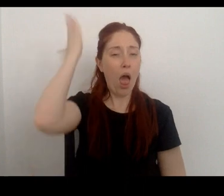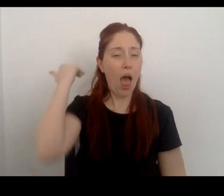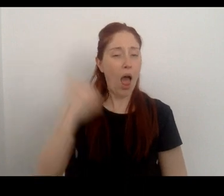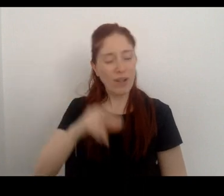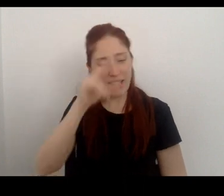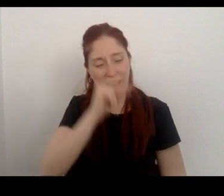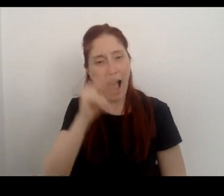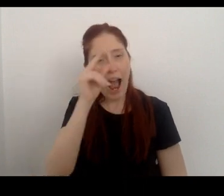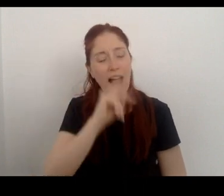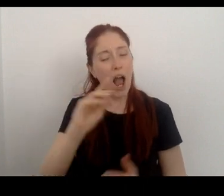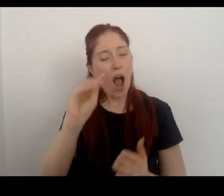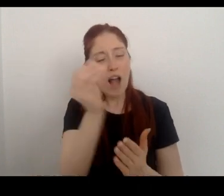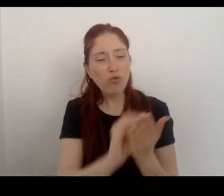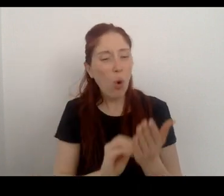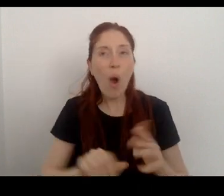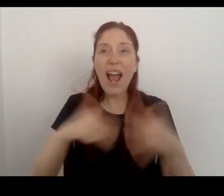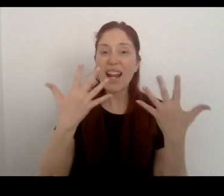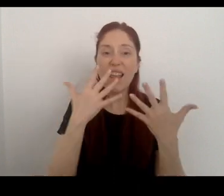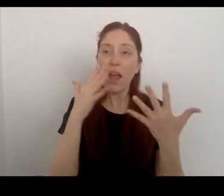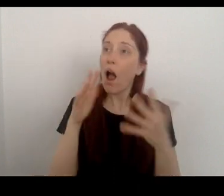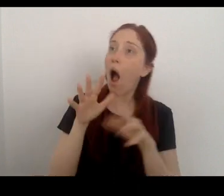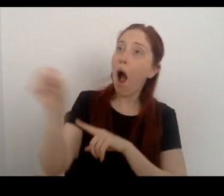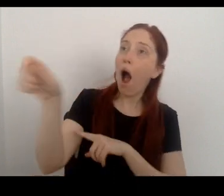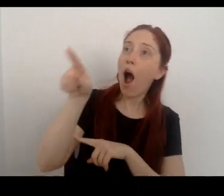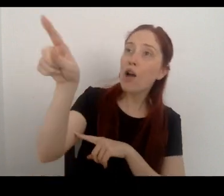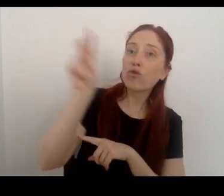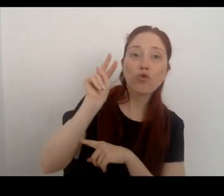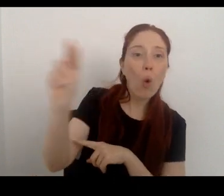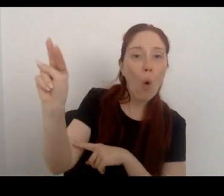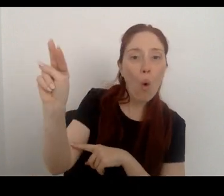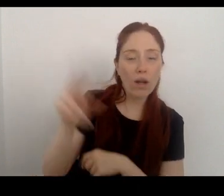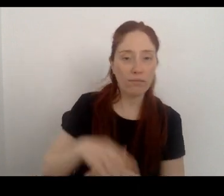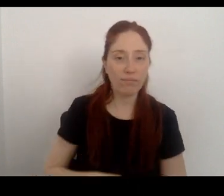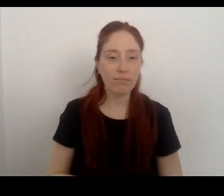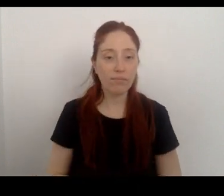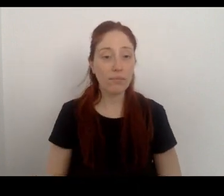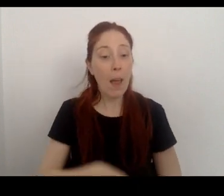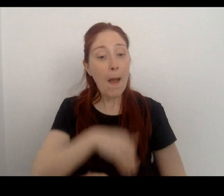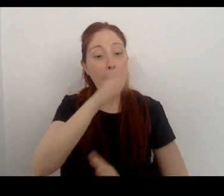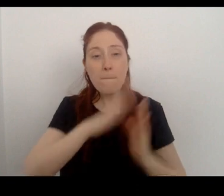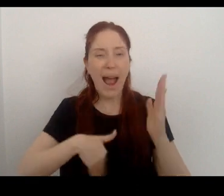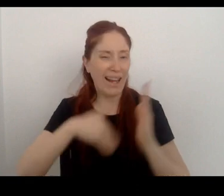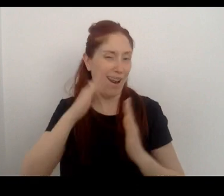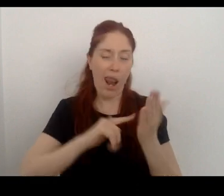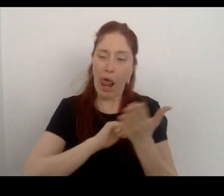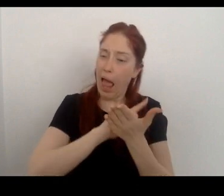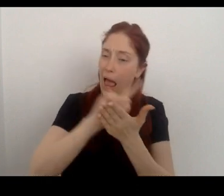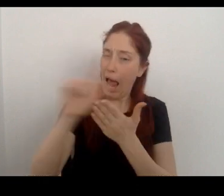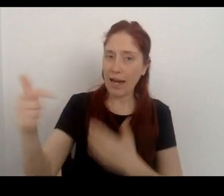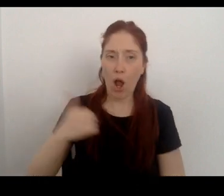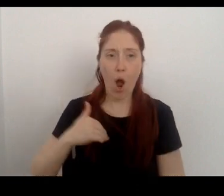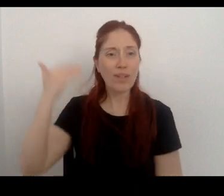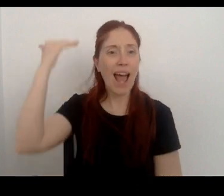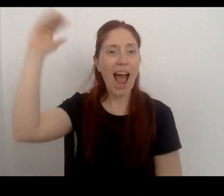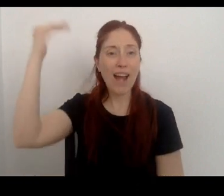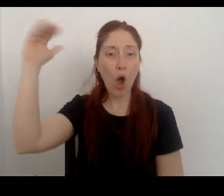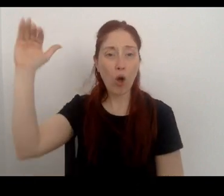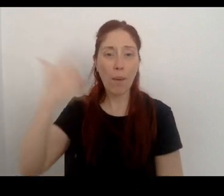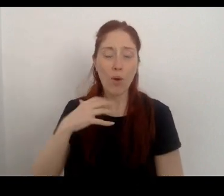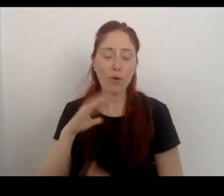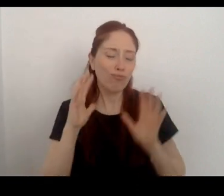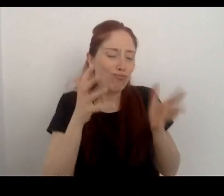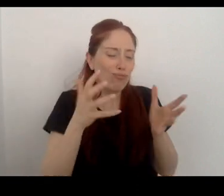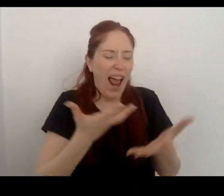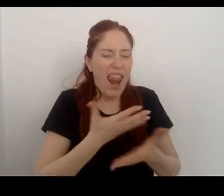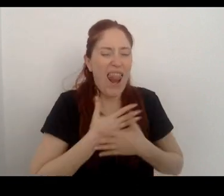what I saw. I didn't begin to paint till I was quite grown up, because I was so keen on drawing." Let's have a look at some